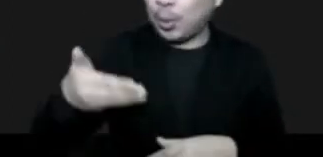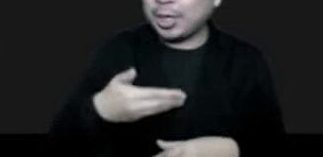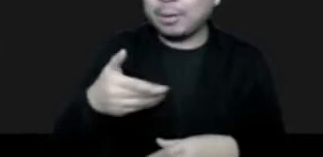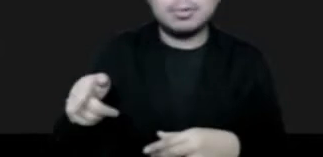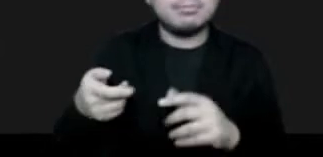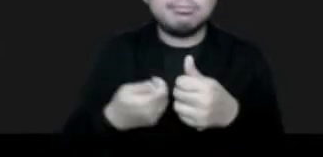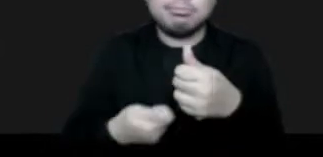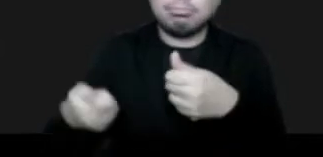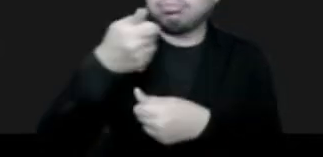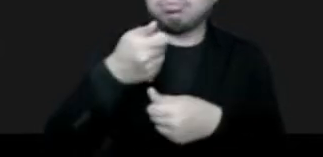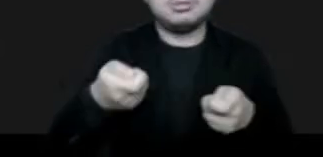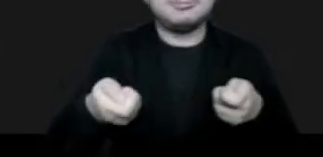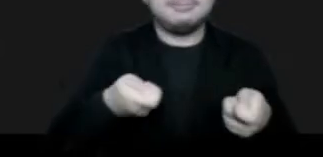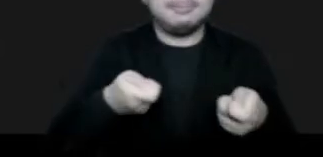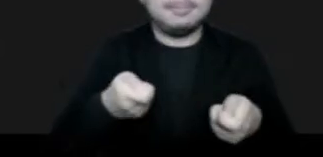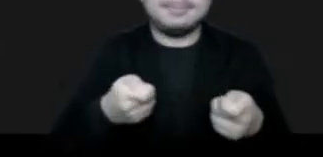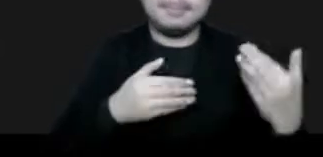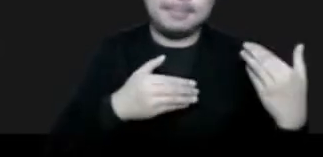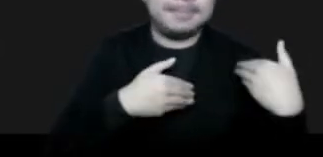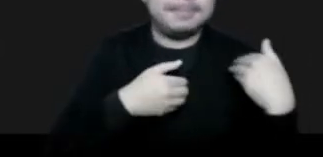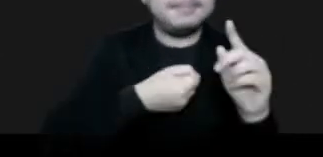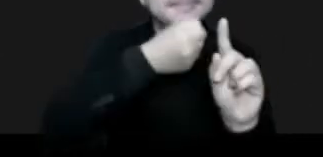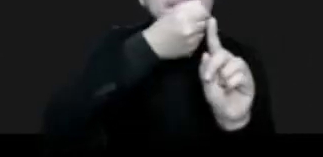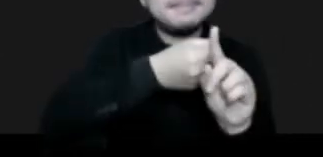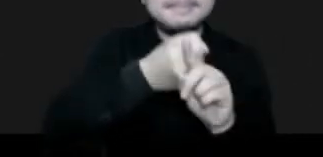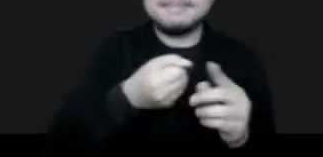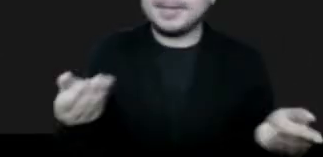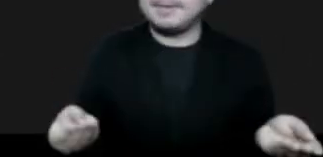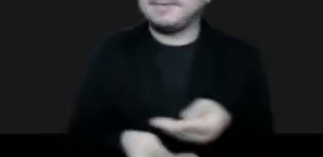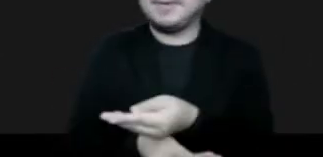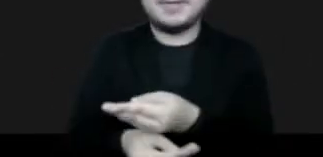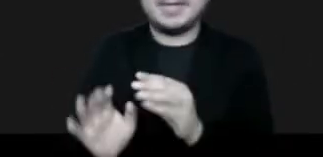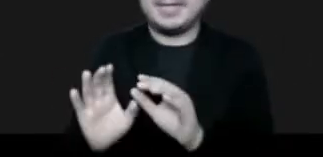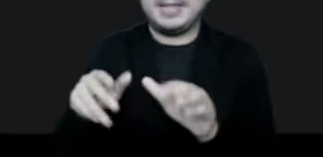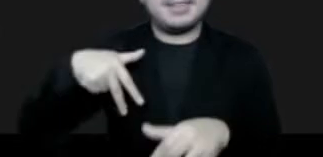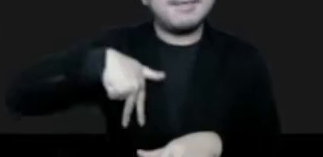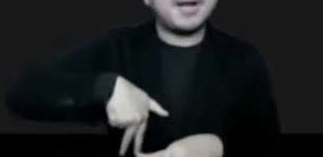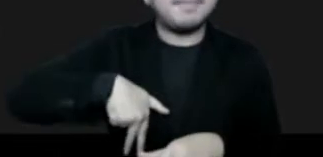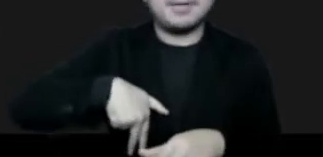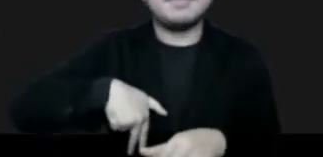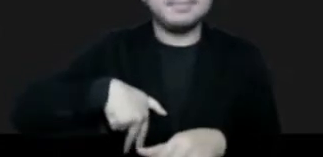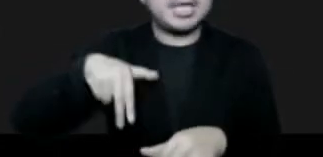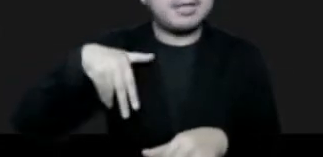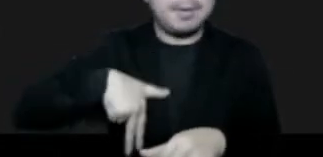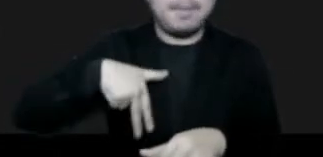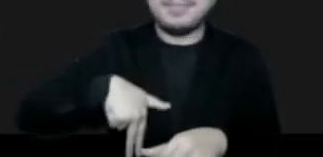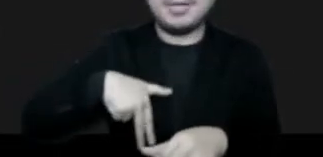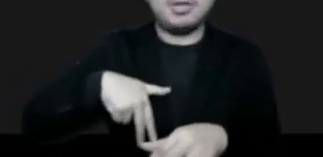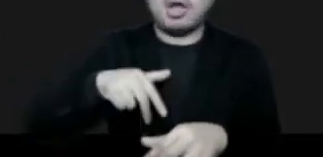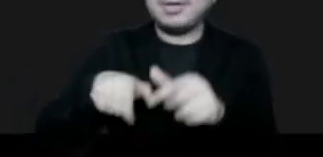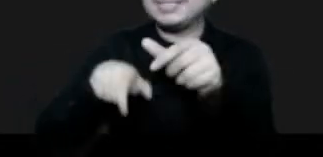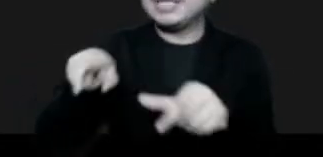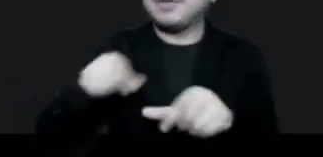Officer responsible for advocacy and liaison under the Department of Civil Protection in Zimbabwe. She has been with the Department of